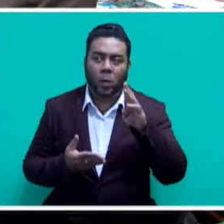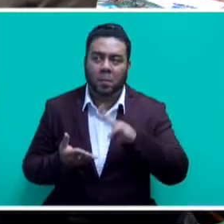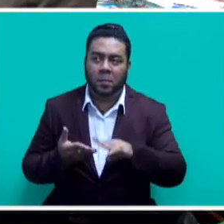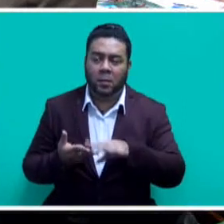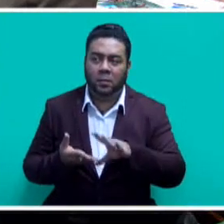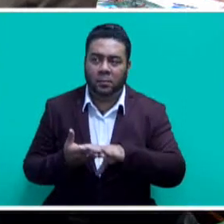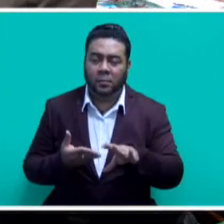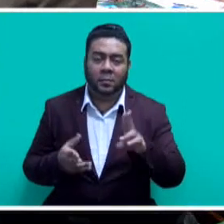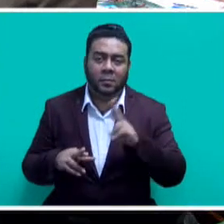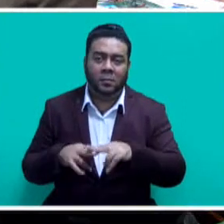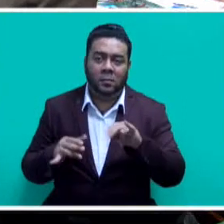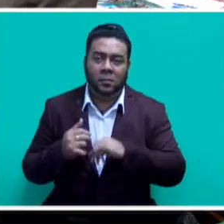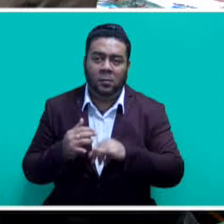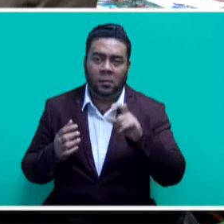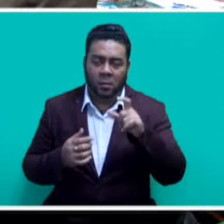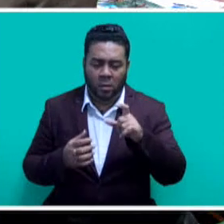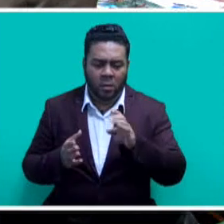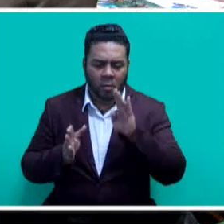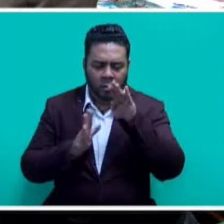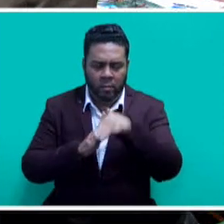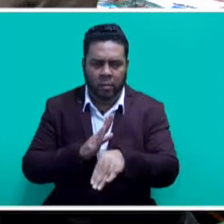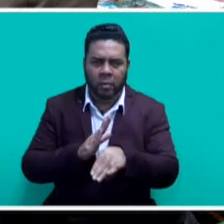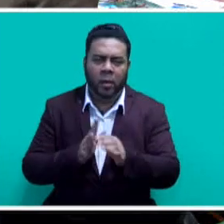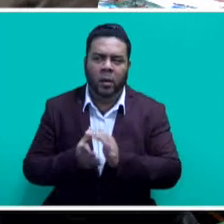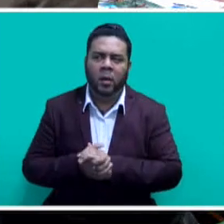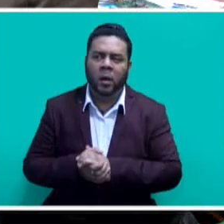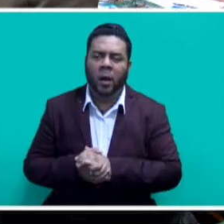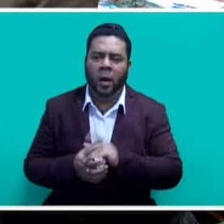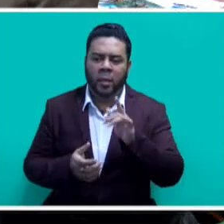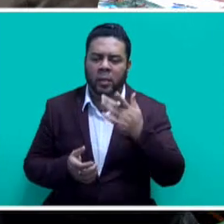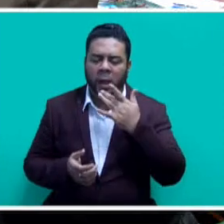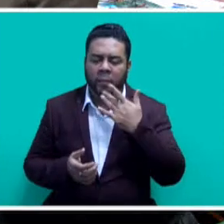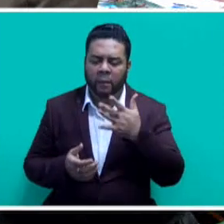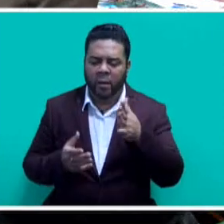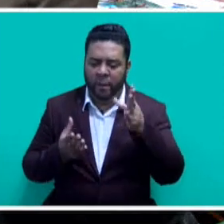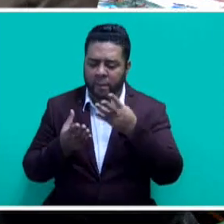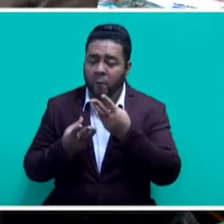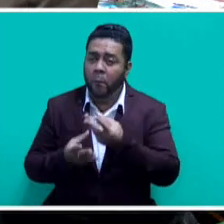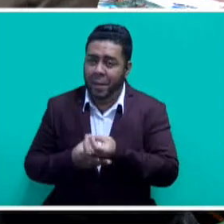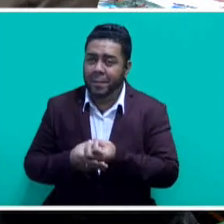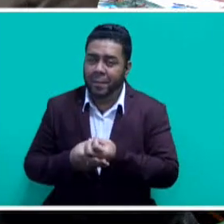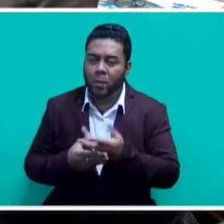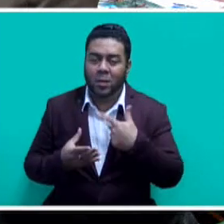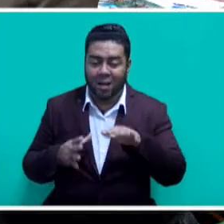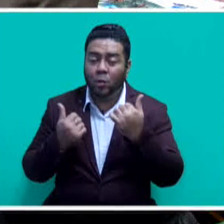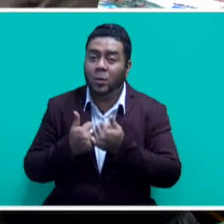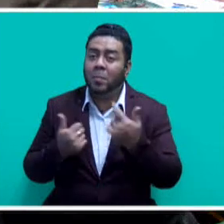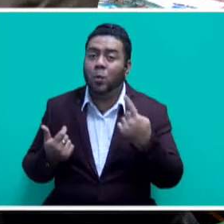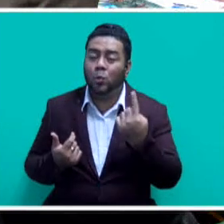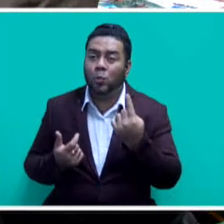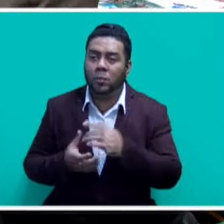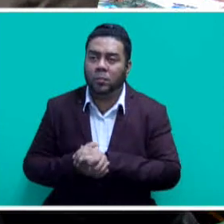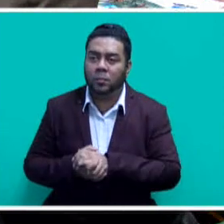Here, FSC was going down the tube. And that type of salary was agreed by the